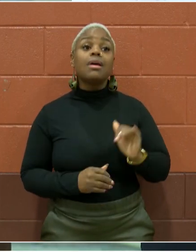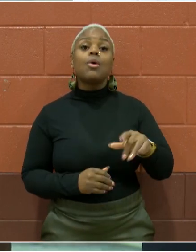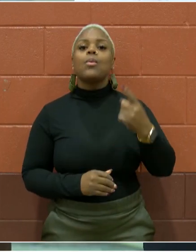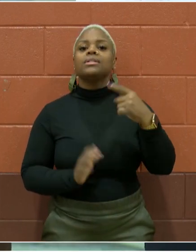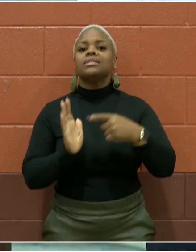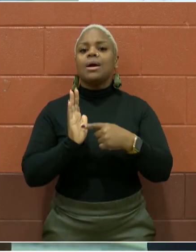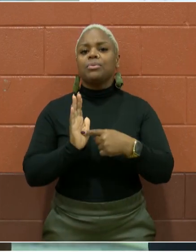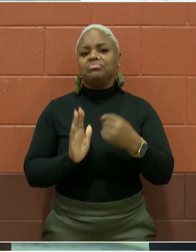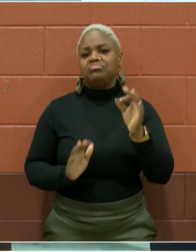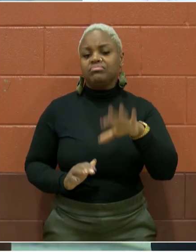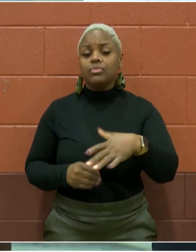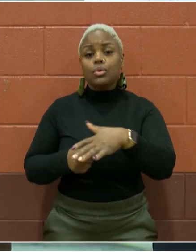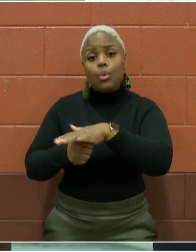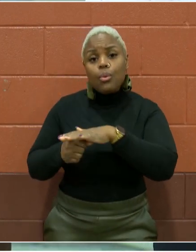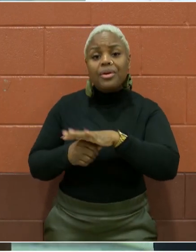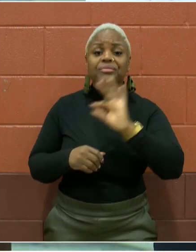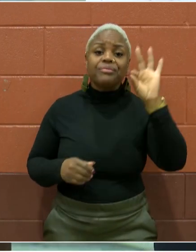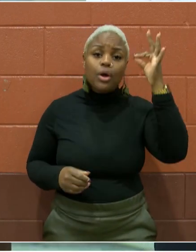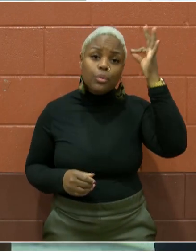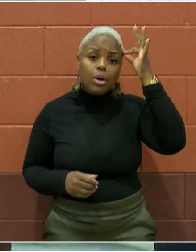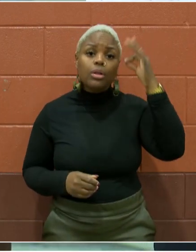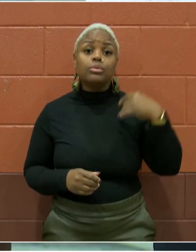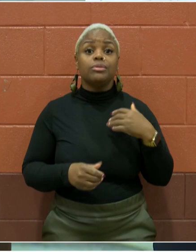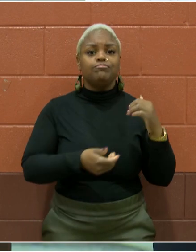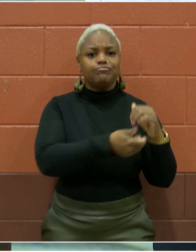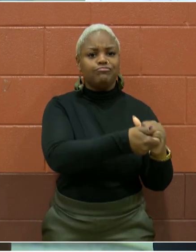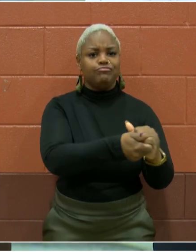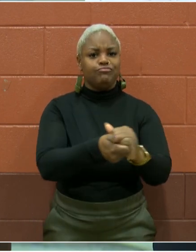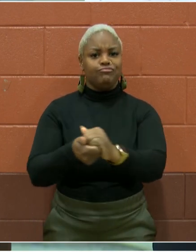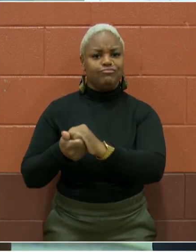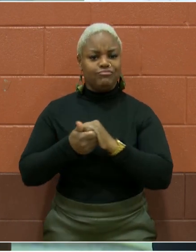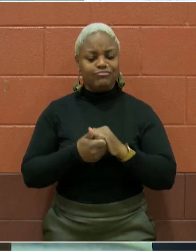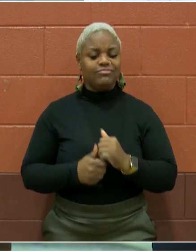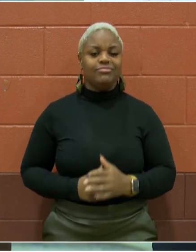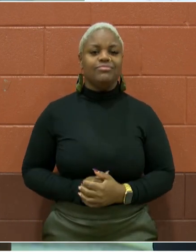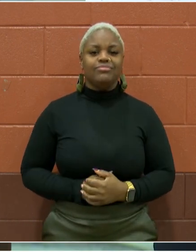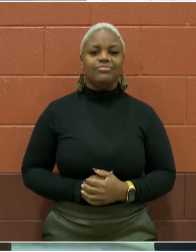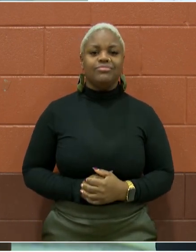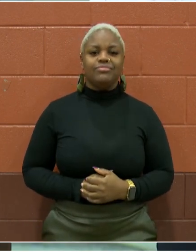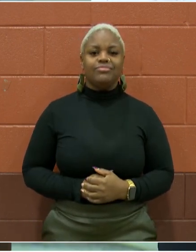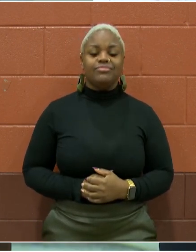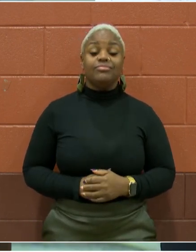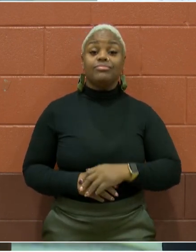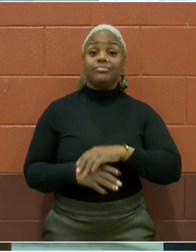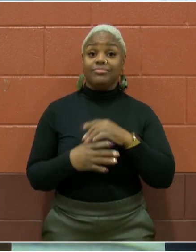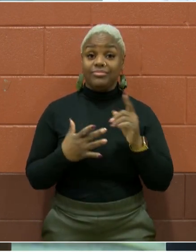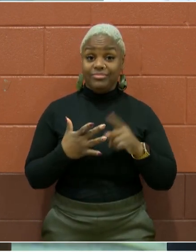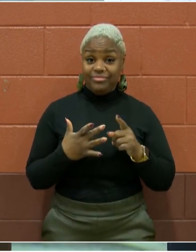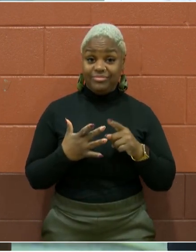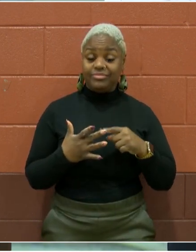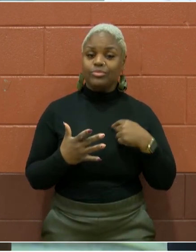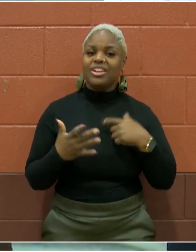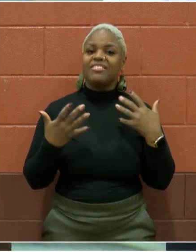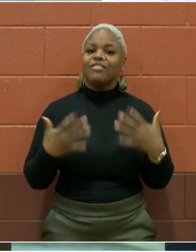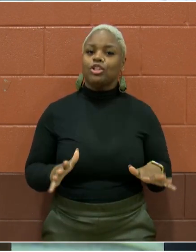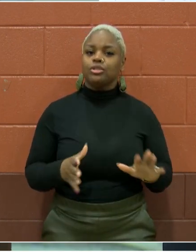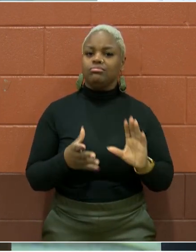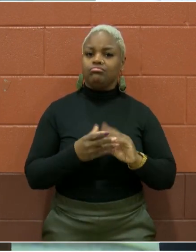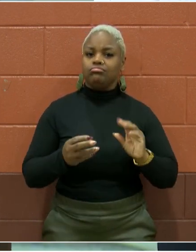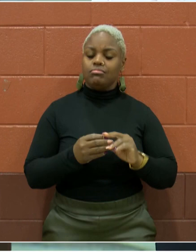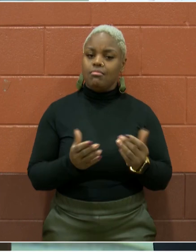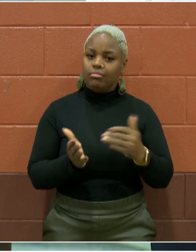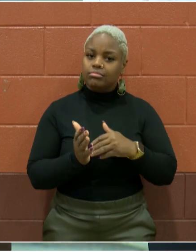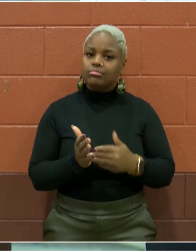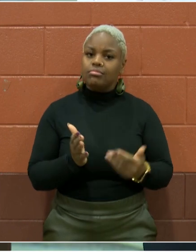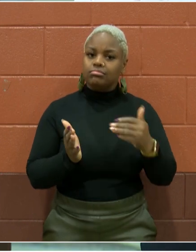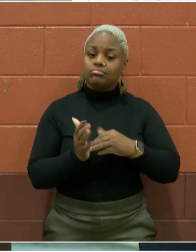advance our ability to do good policing as well. The third thing that you've heard us talk a lot about this year, and that you're going to continue to hear